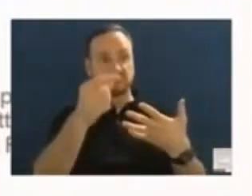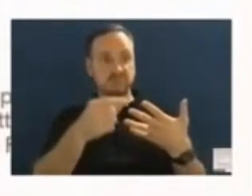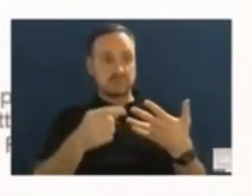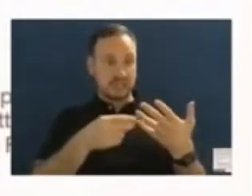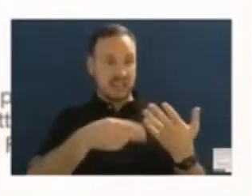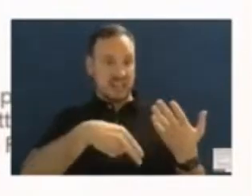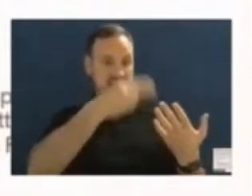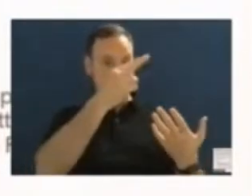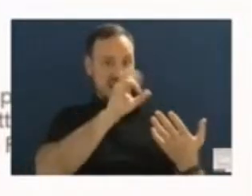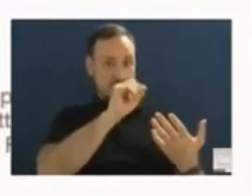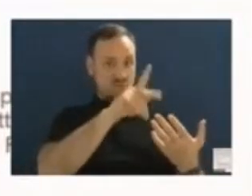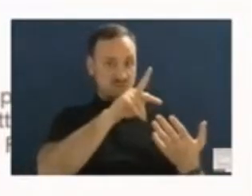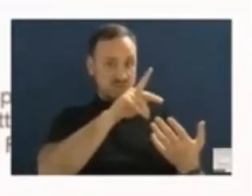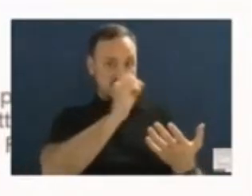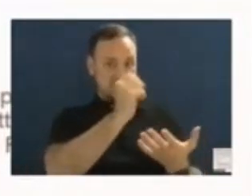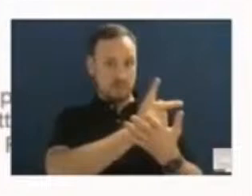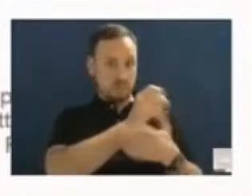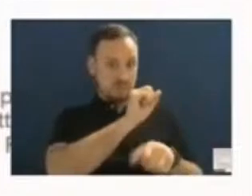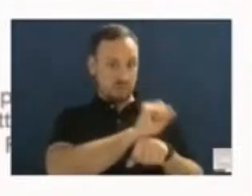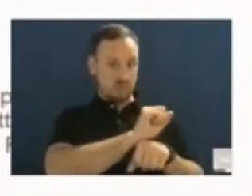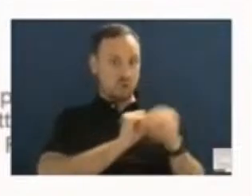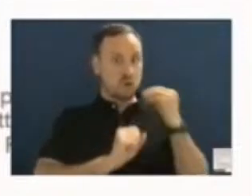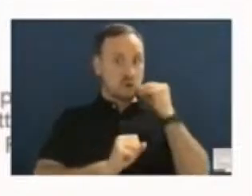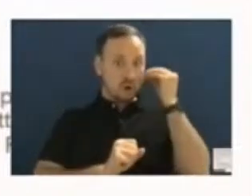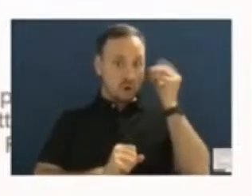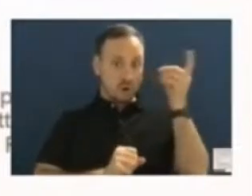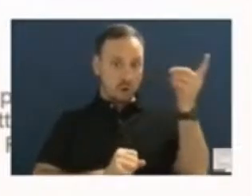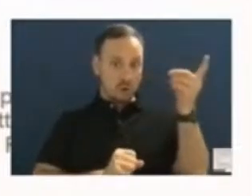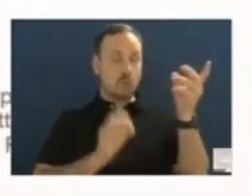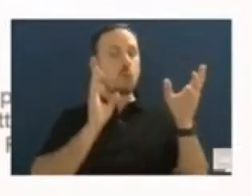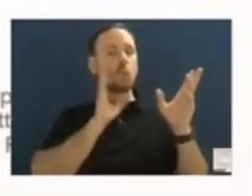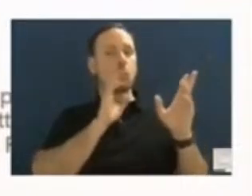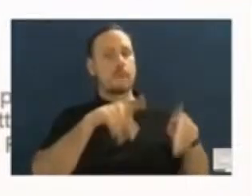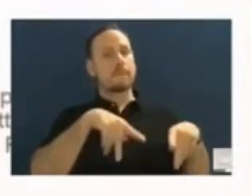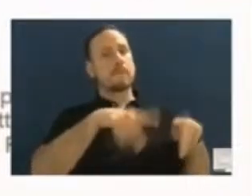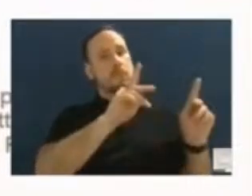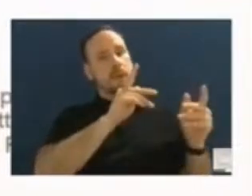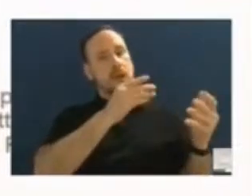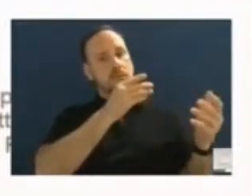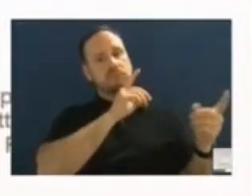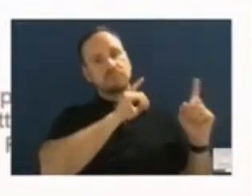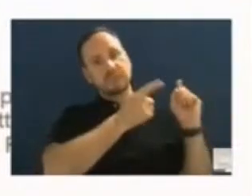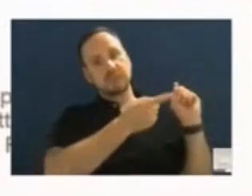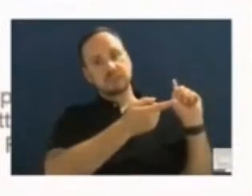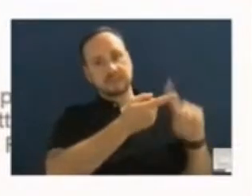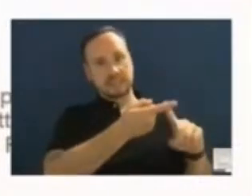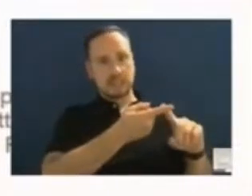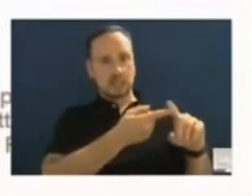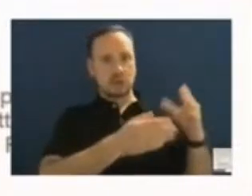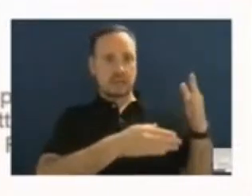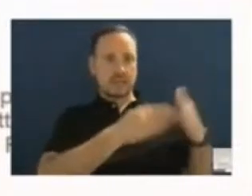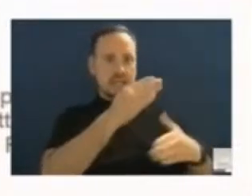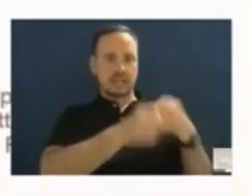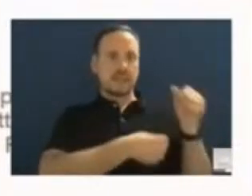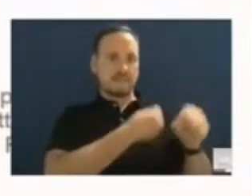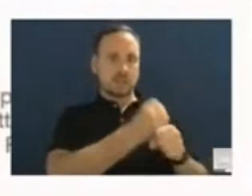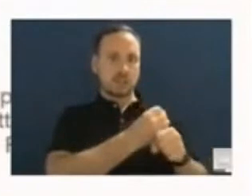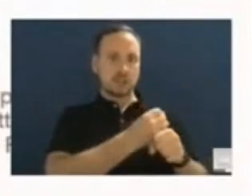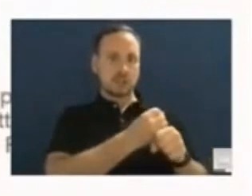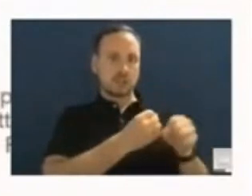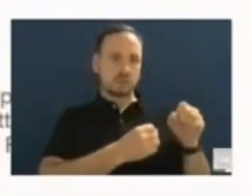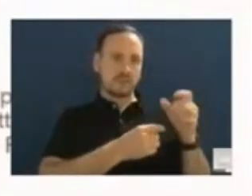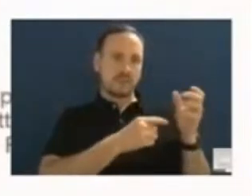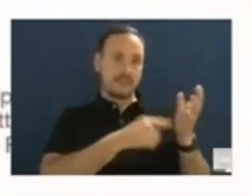they will be allowed to do that for the most part through the end of this calendar year. Now, teachers assigned to the full